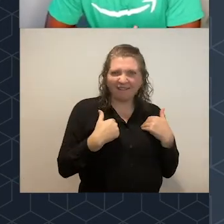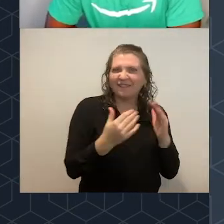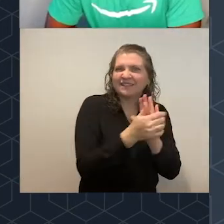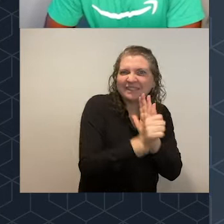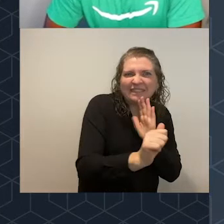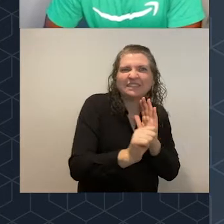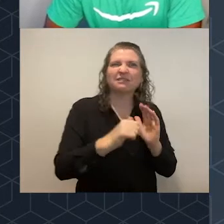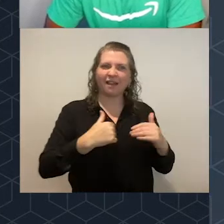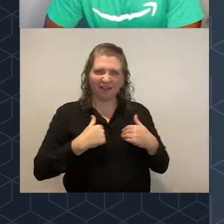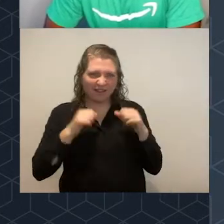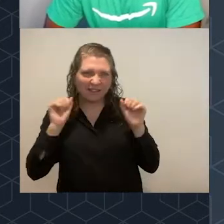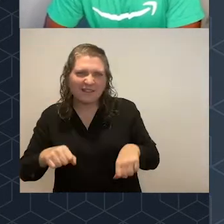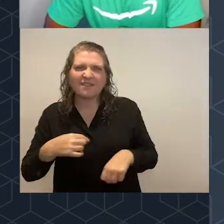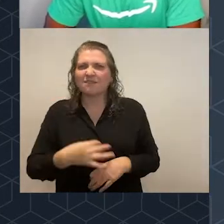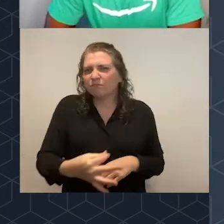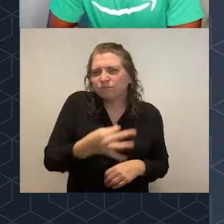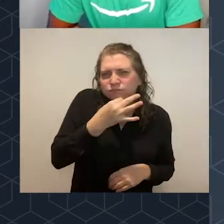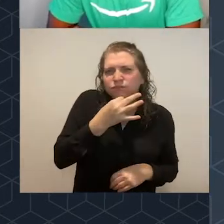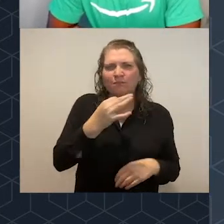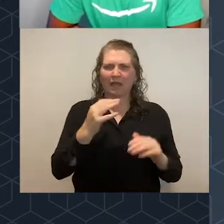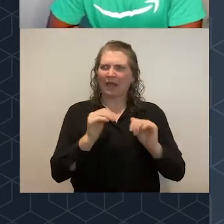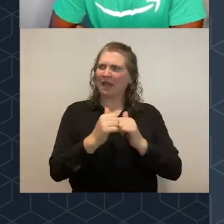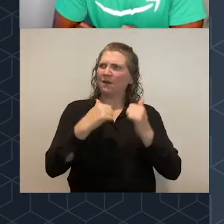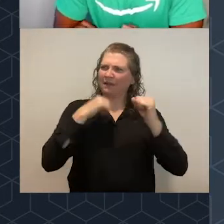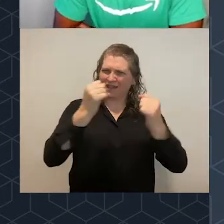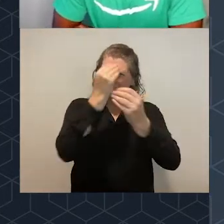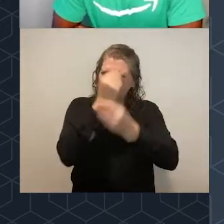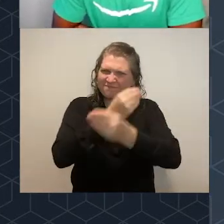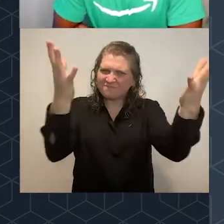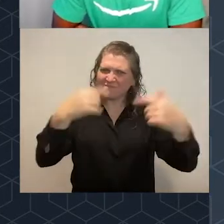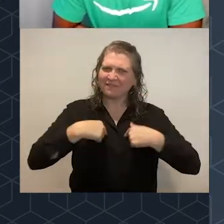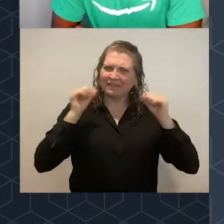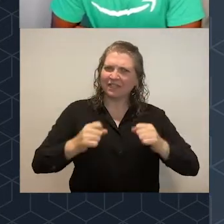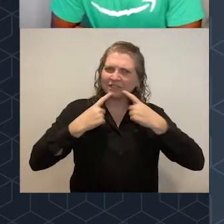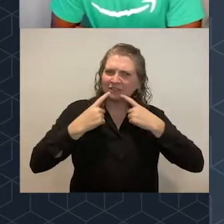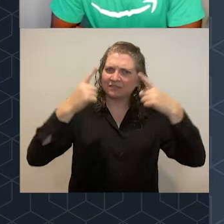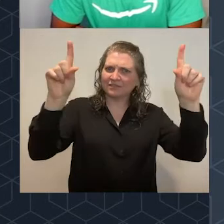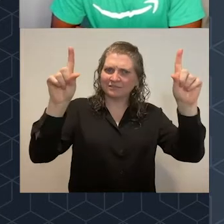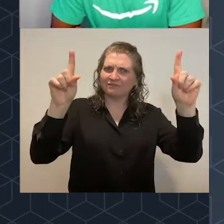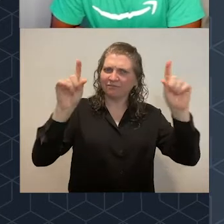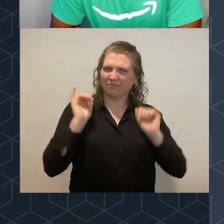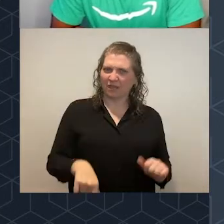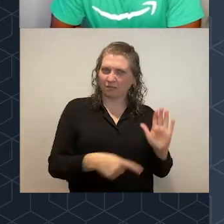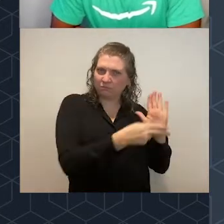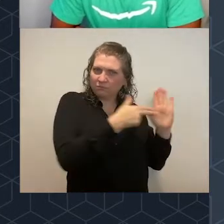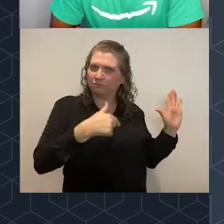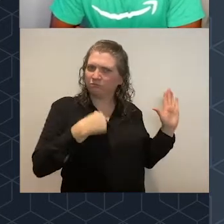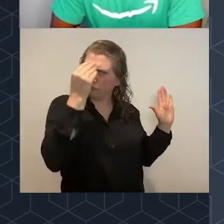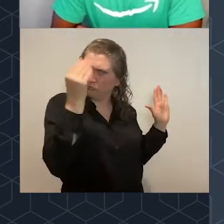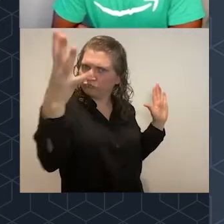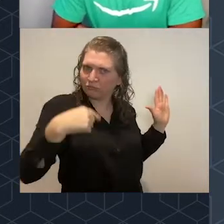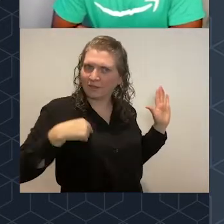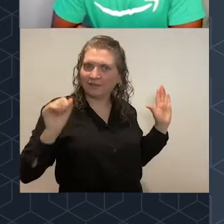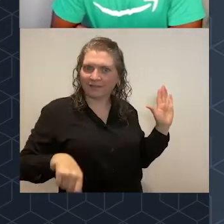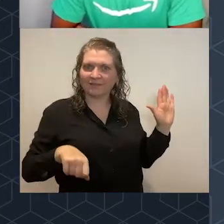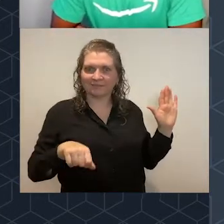are here to do something, to create something, or others in some way. The question is, how can